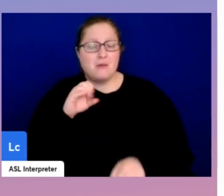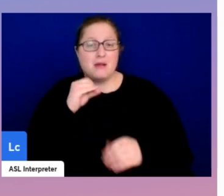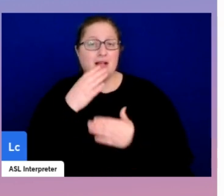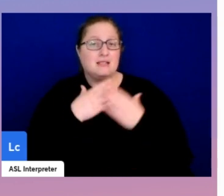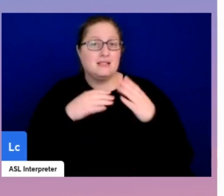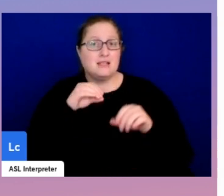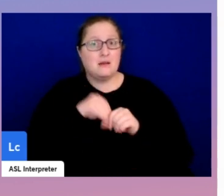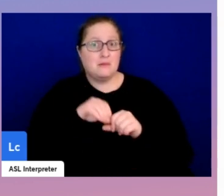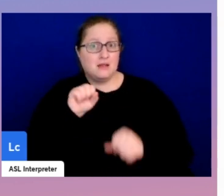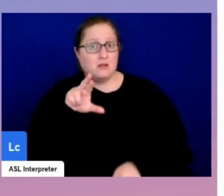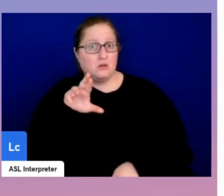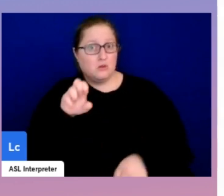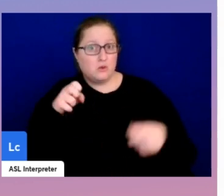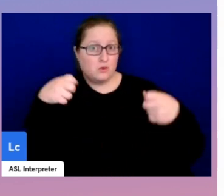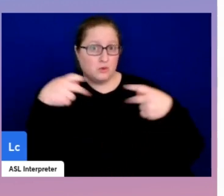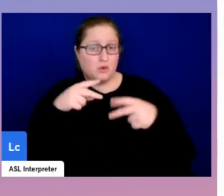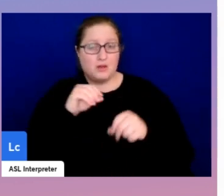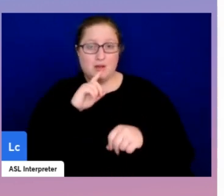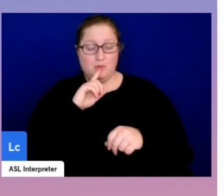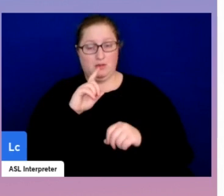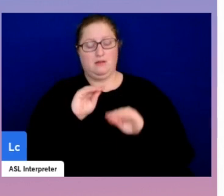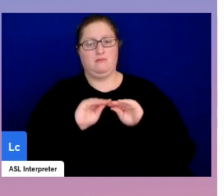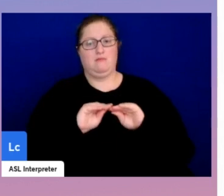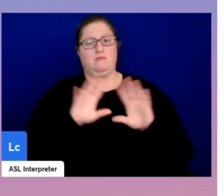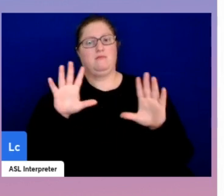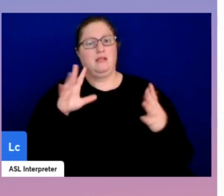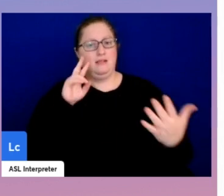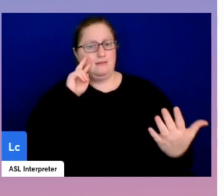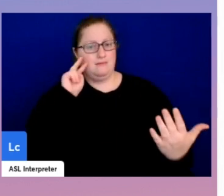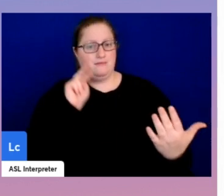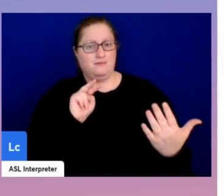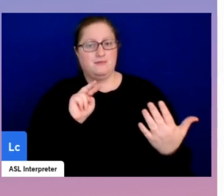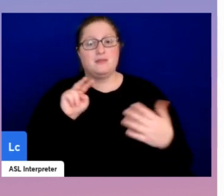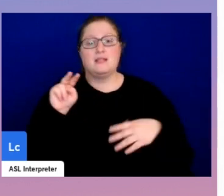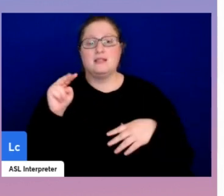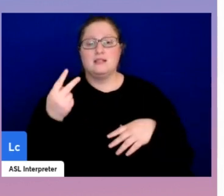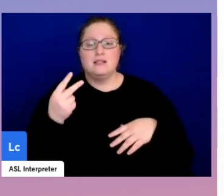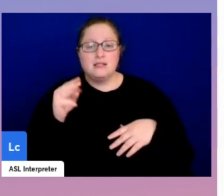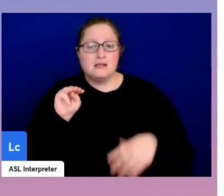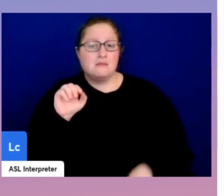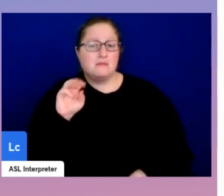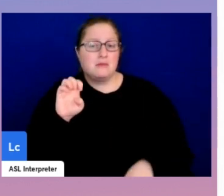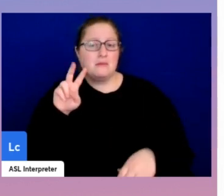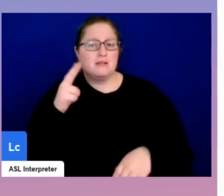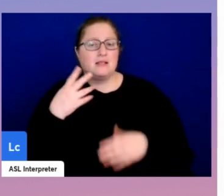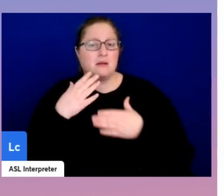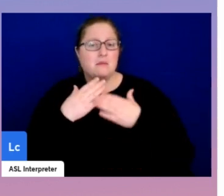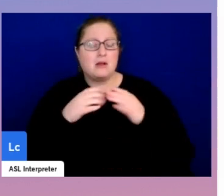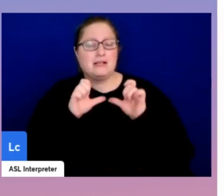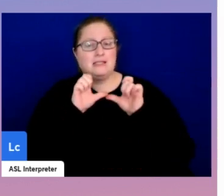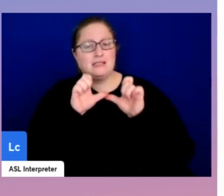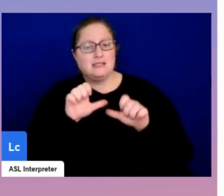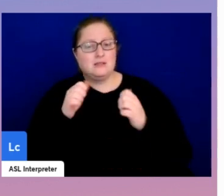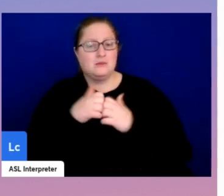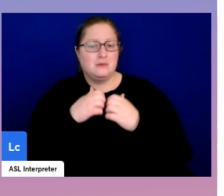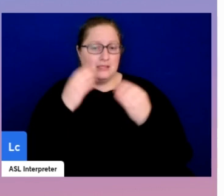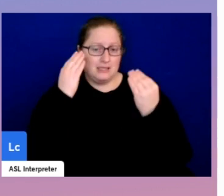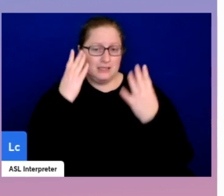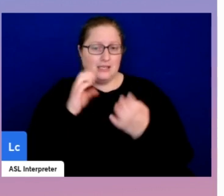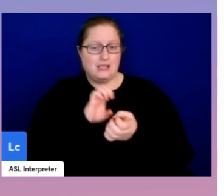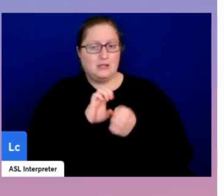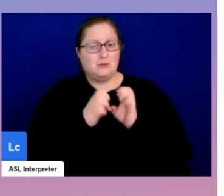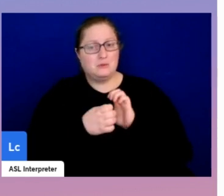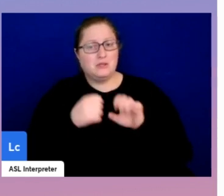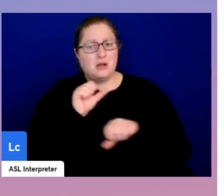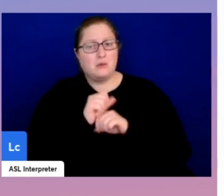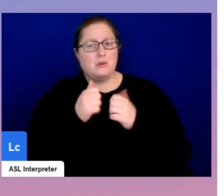text. The second meme here relates to the second theme of this talk, which is consistency in data encryption. I've worked with